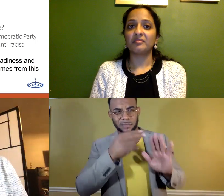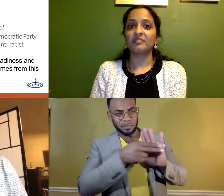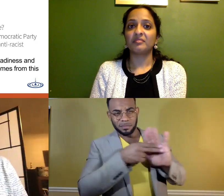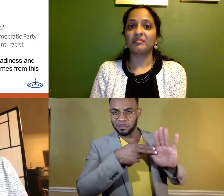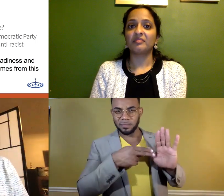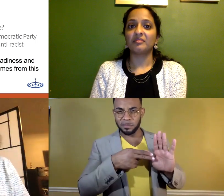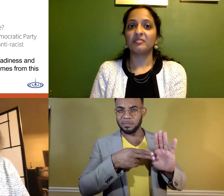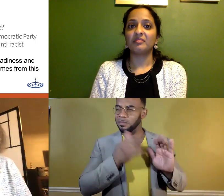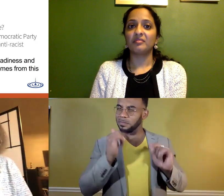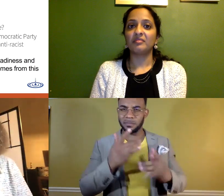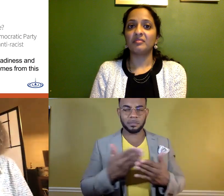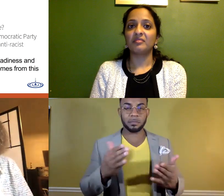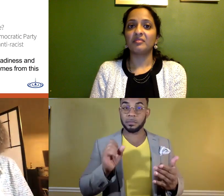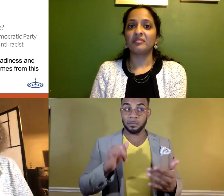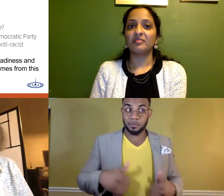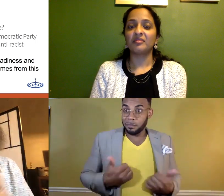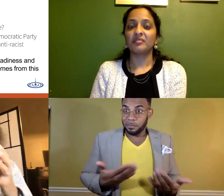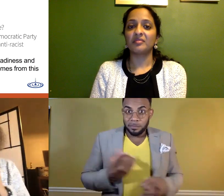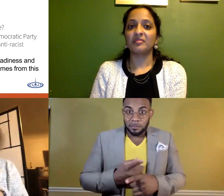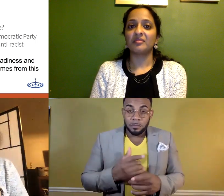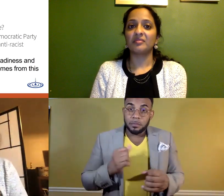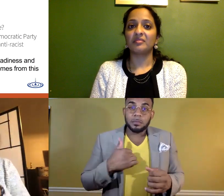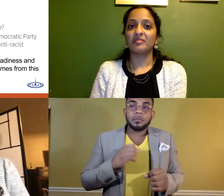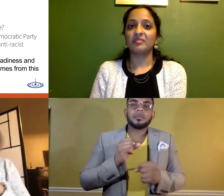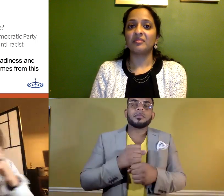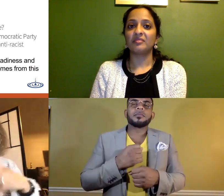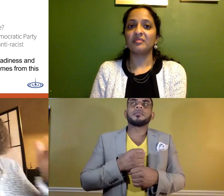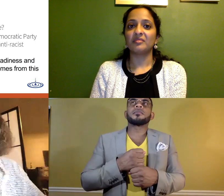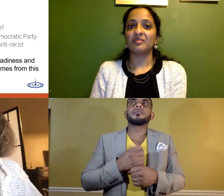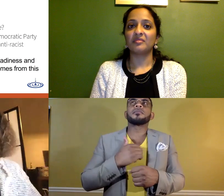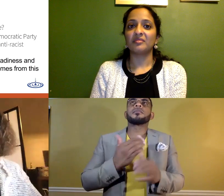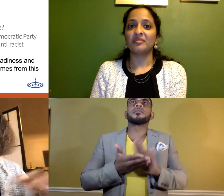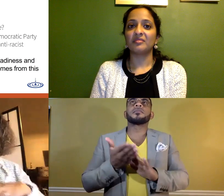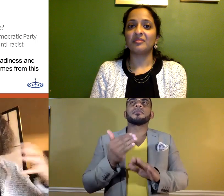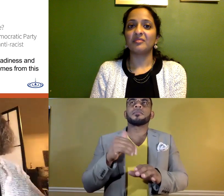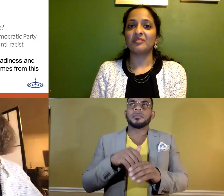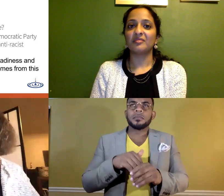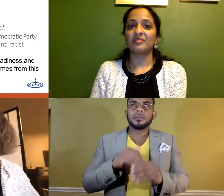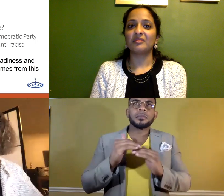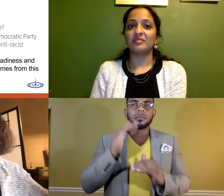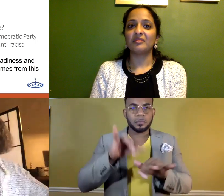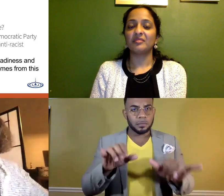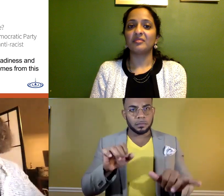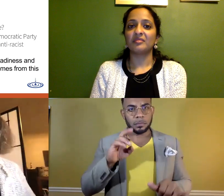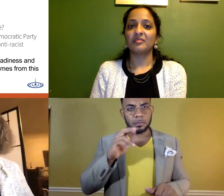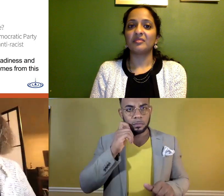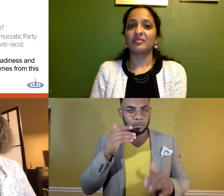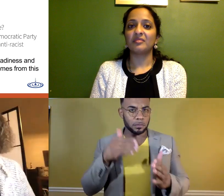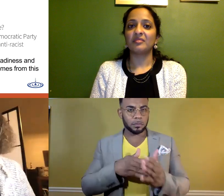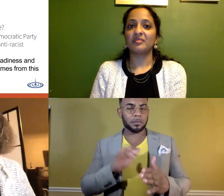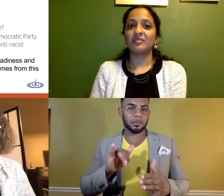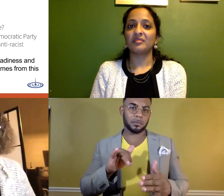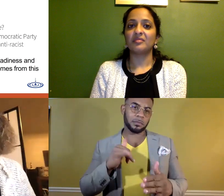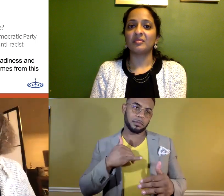of these things, and so it exists, right? So it creates, but we operate in a greater system of racism that and